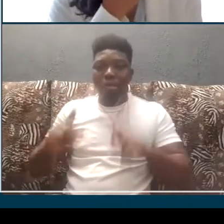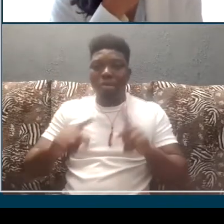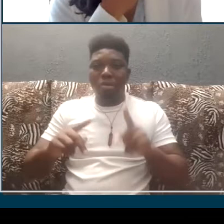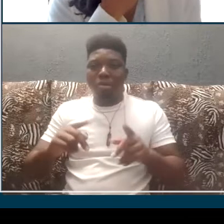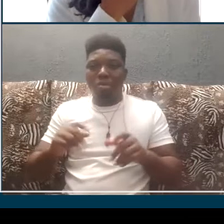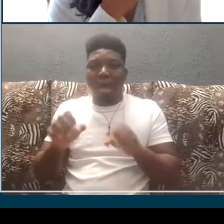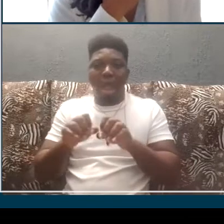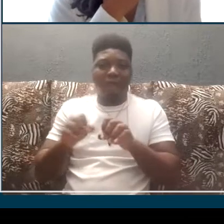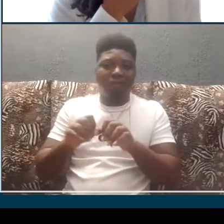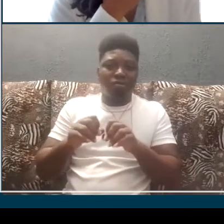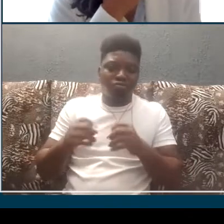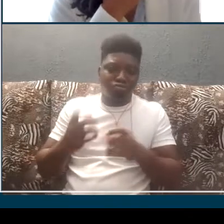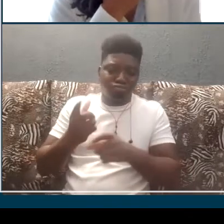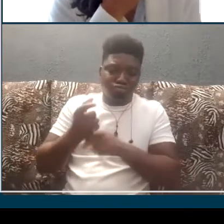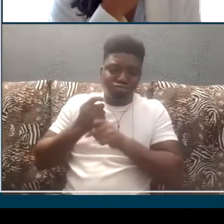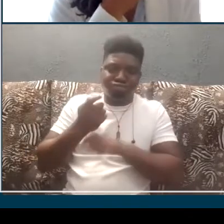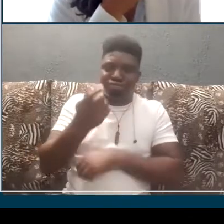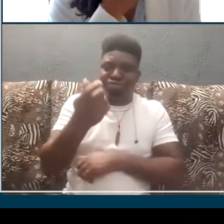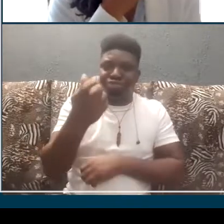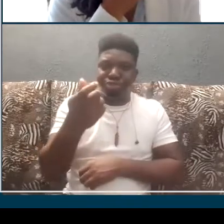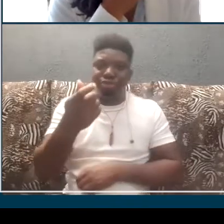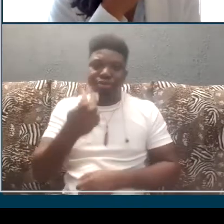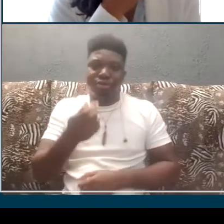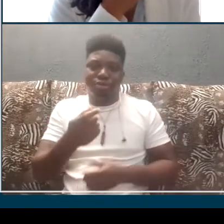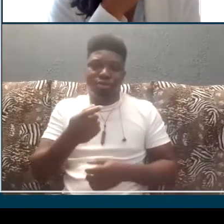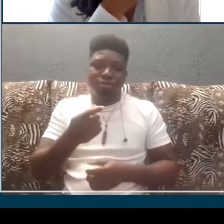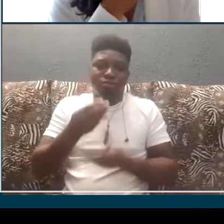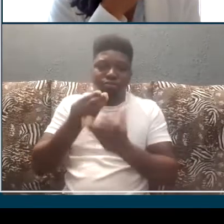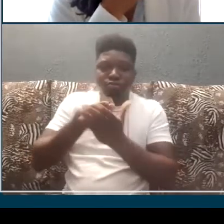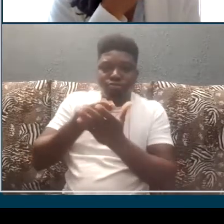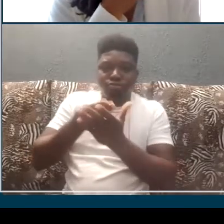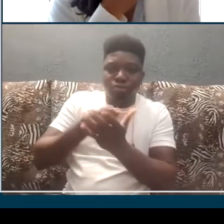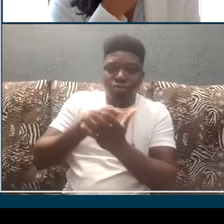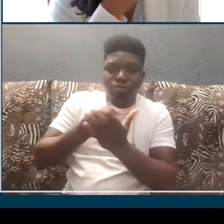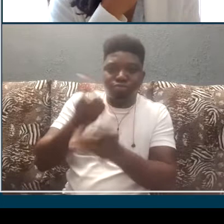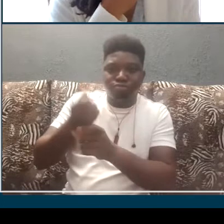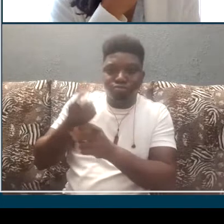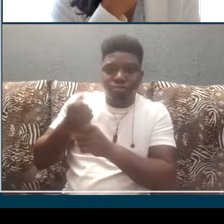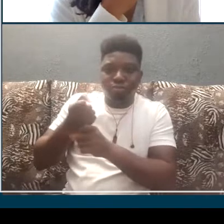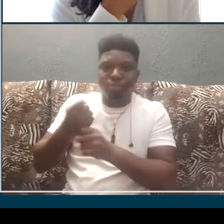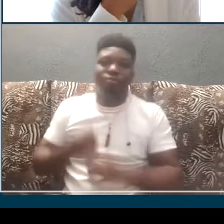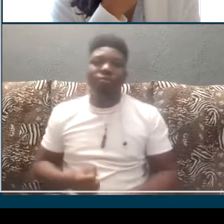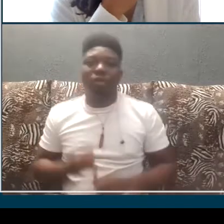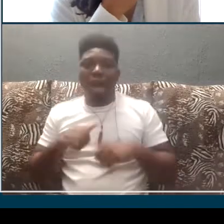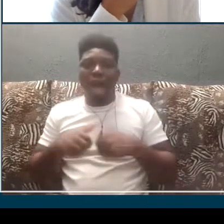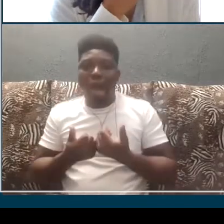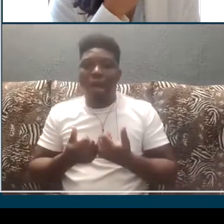and how can we see people are just